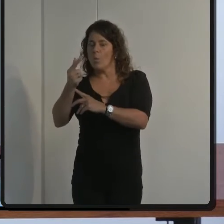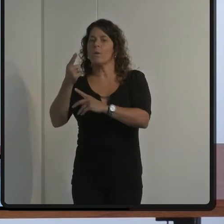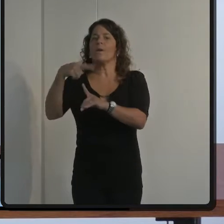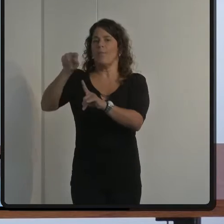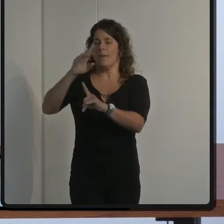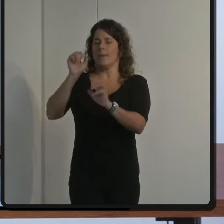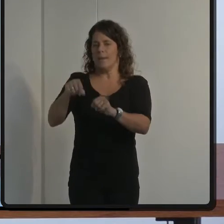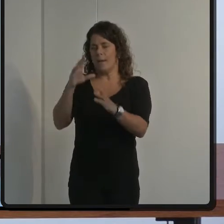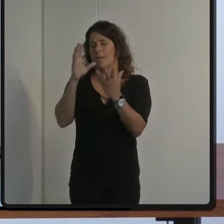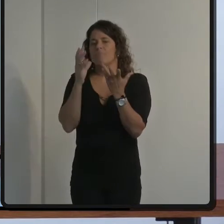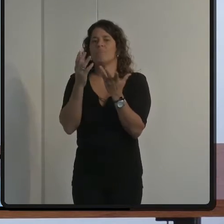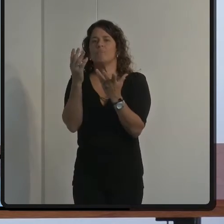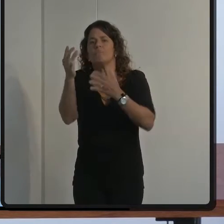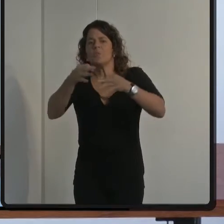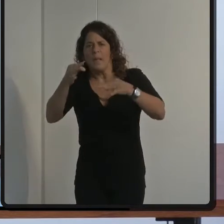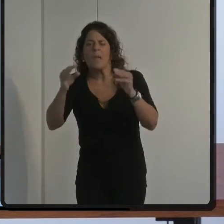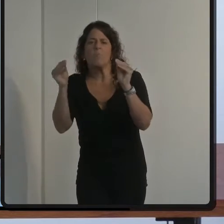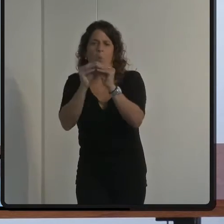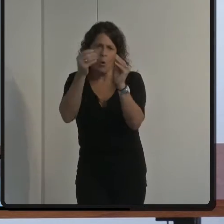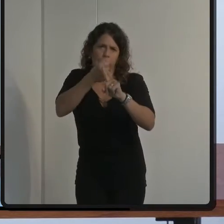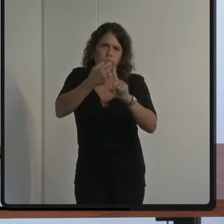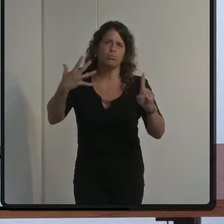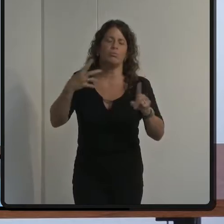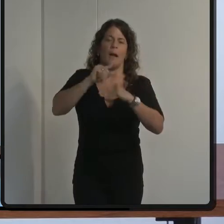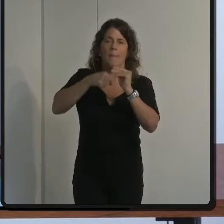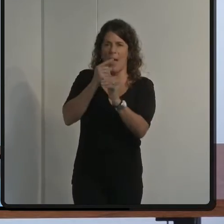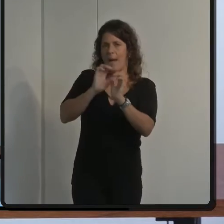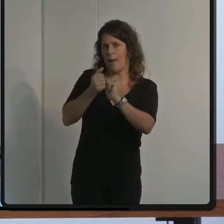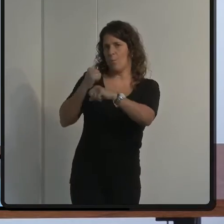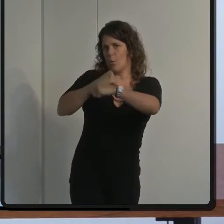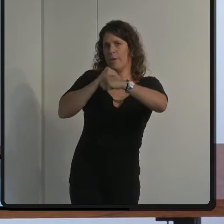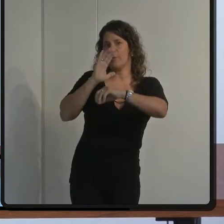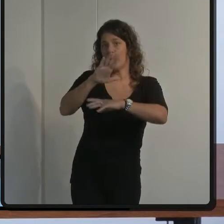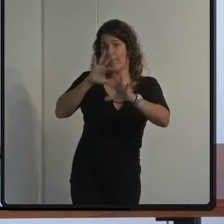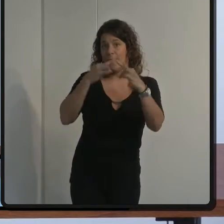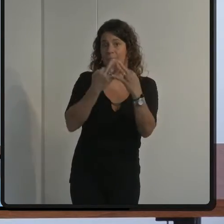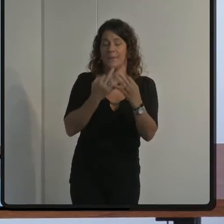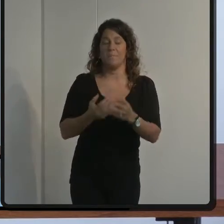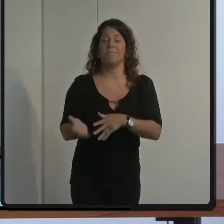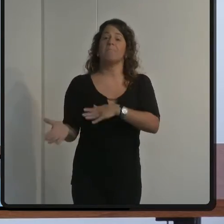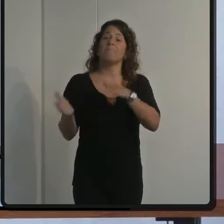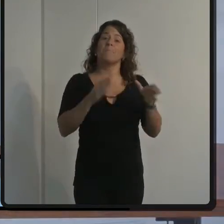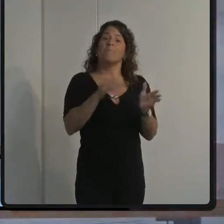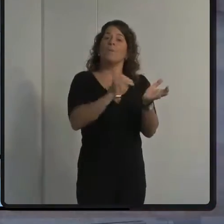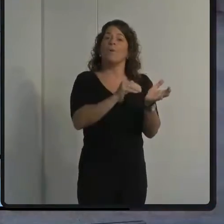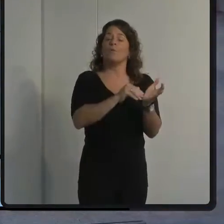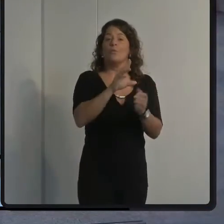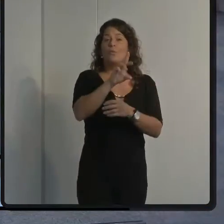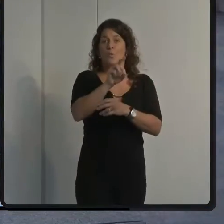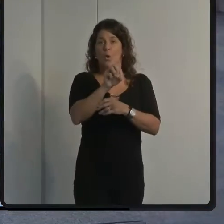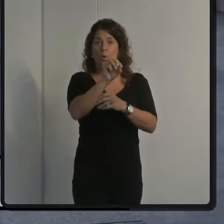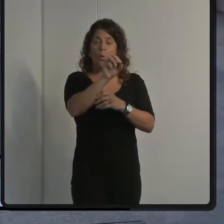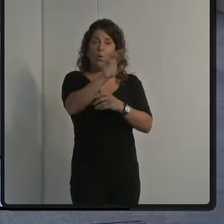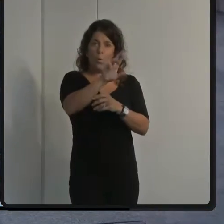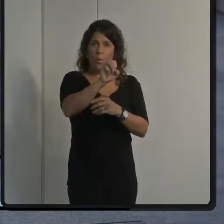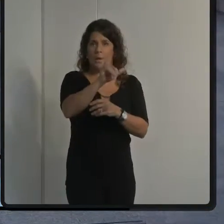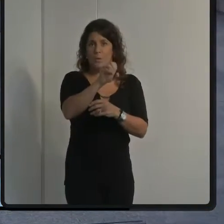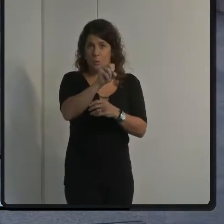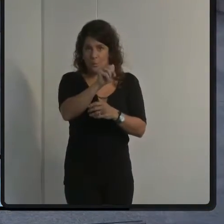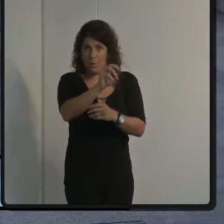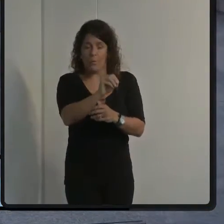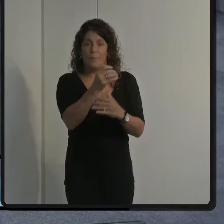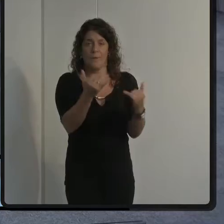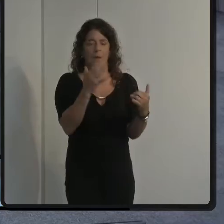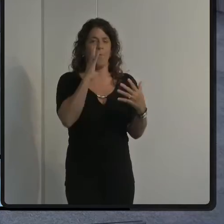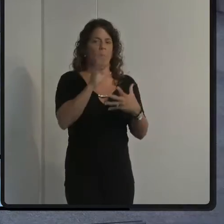air. Next, we have Dr. Vonda Reynoso, Director of the County's Public Health Department. Thank you,